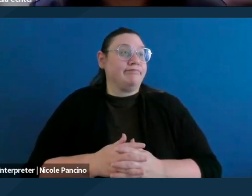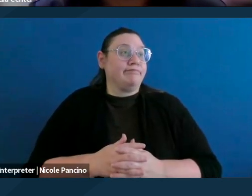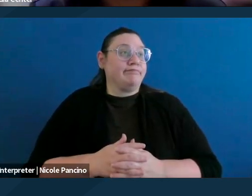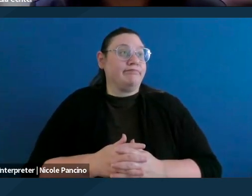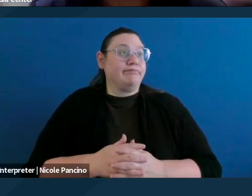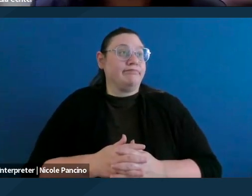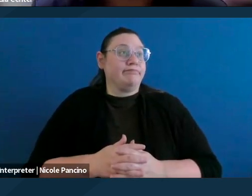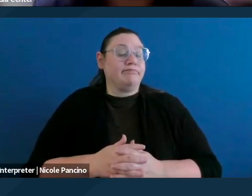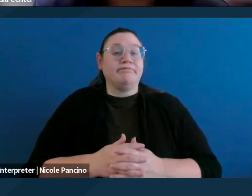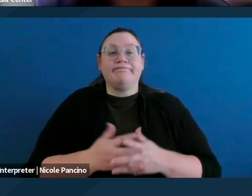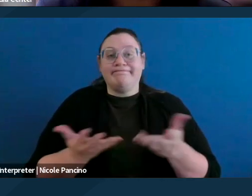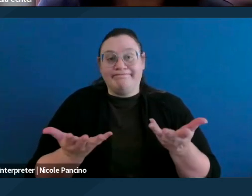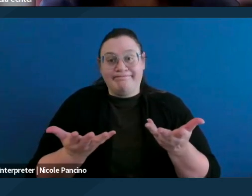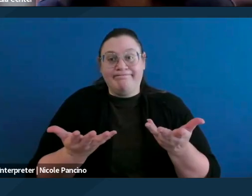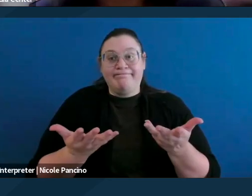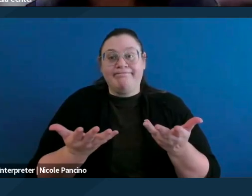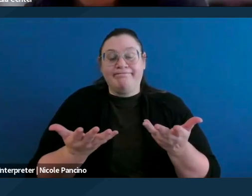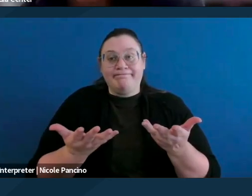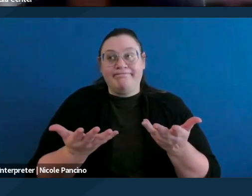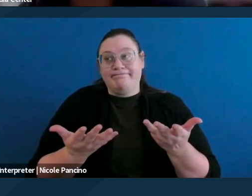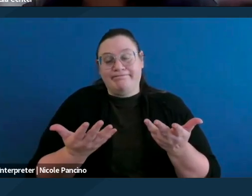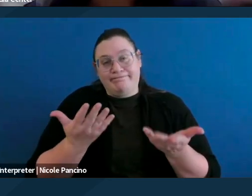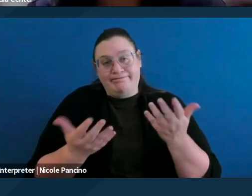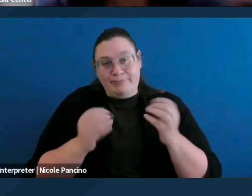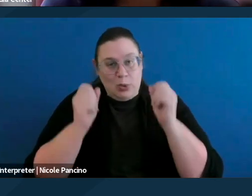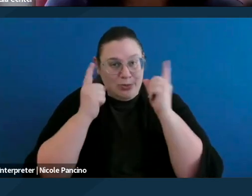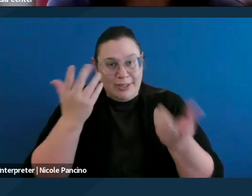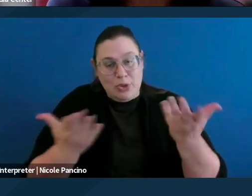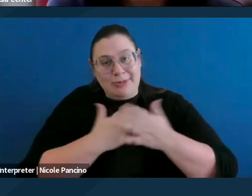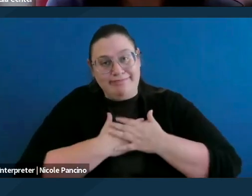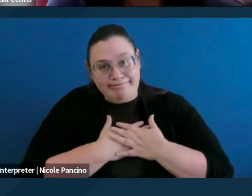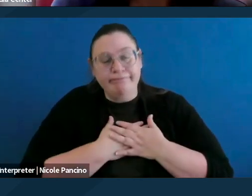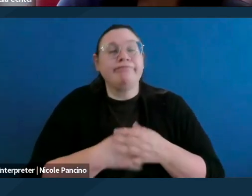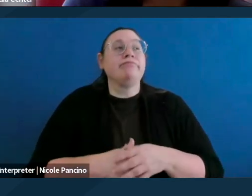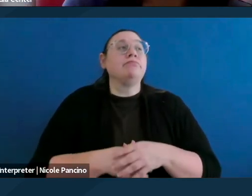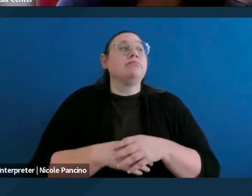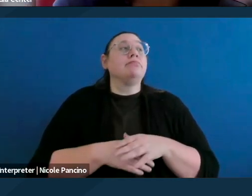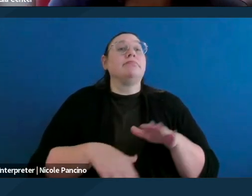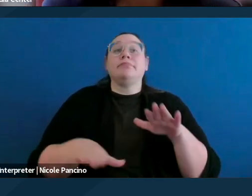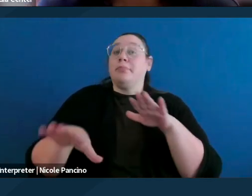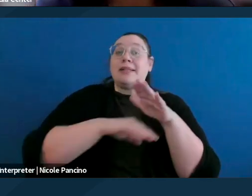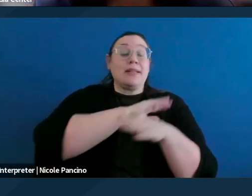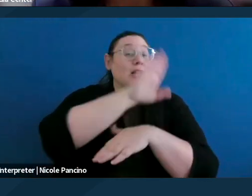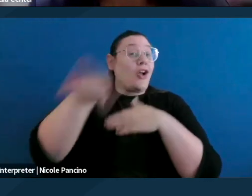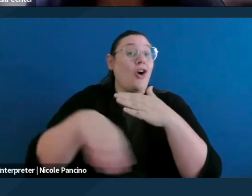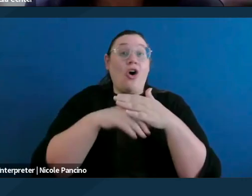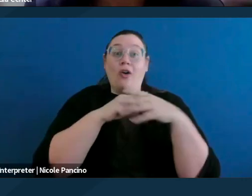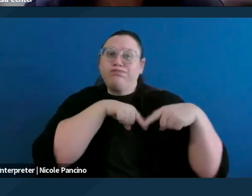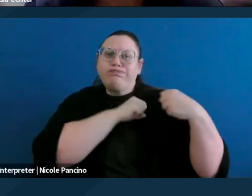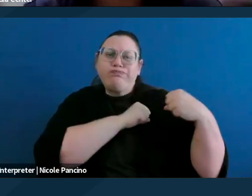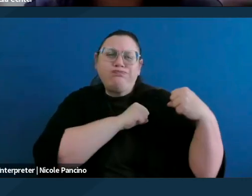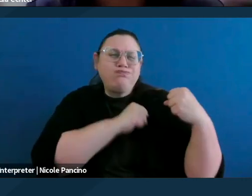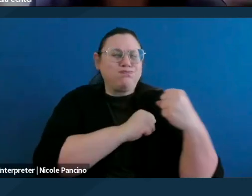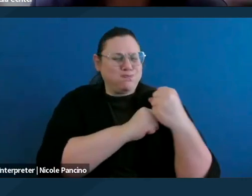So this is probably unsurprising, but basically all of the strengthenings of